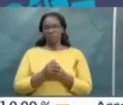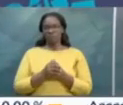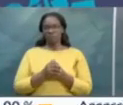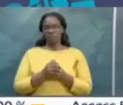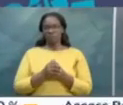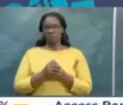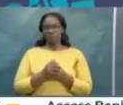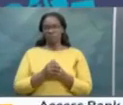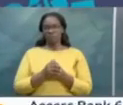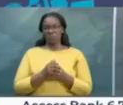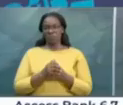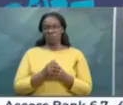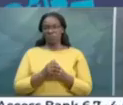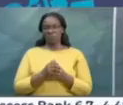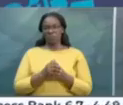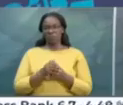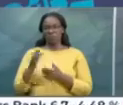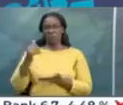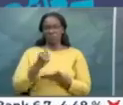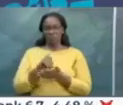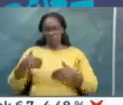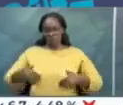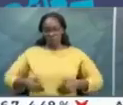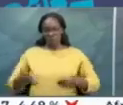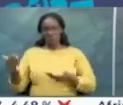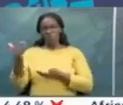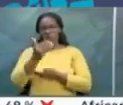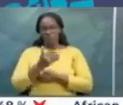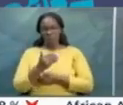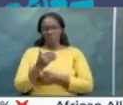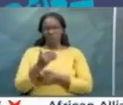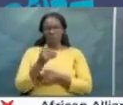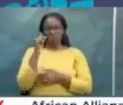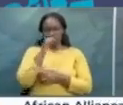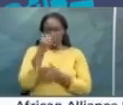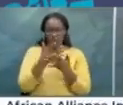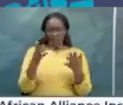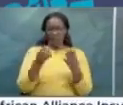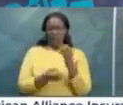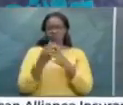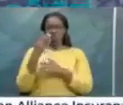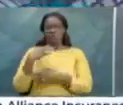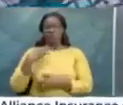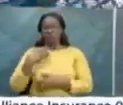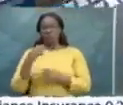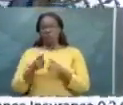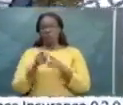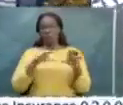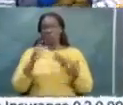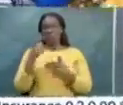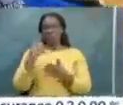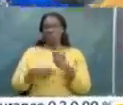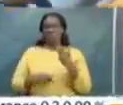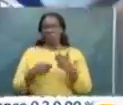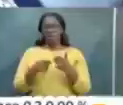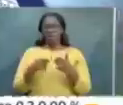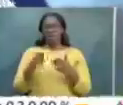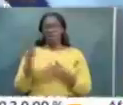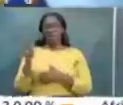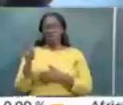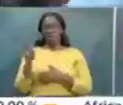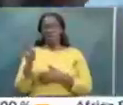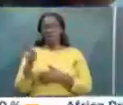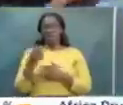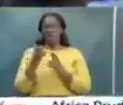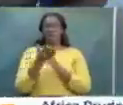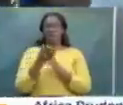apprenticeship, she employs youth to collect scrap fabric and produce clothes. The market price for the earrings and Kiara set is